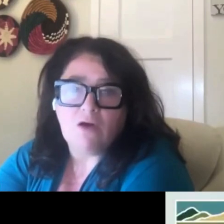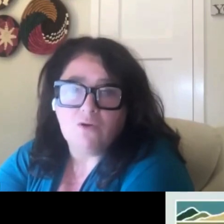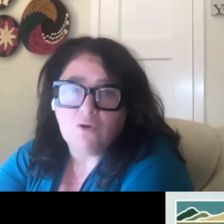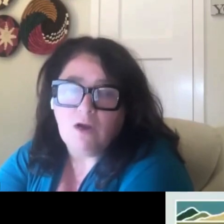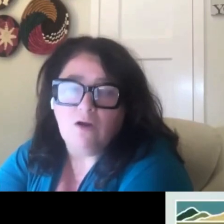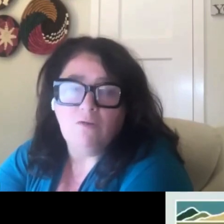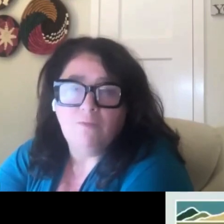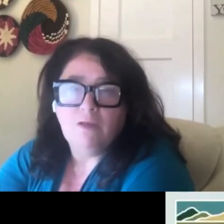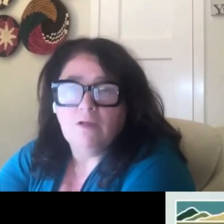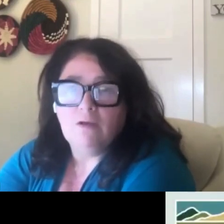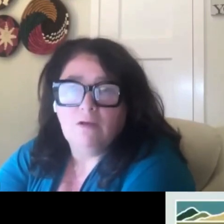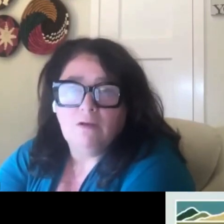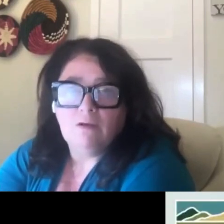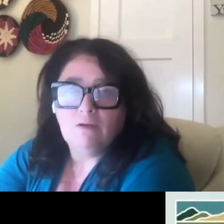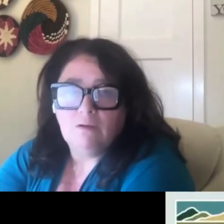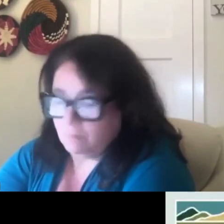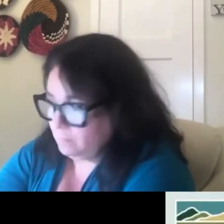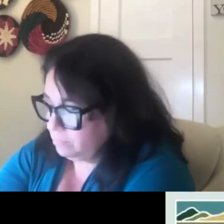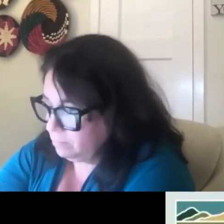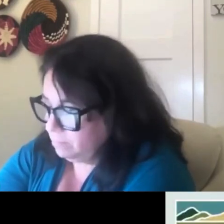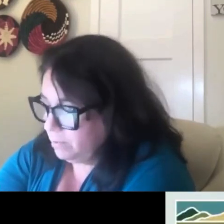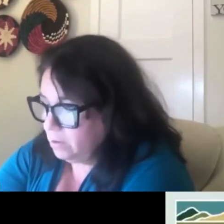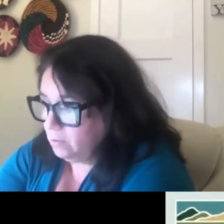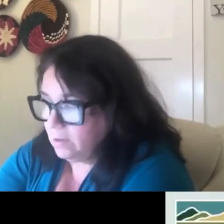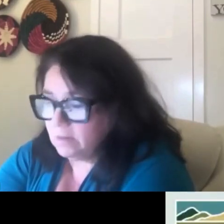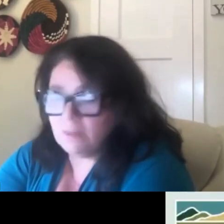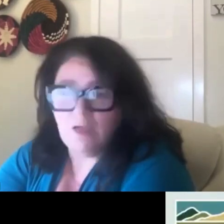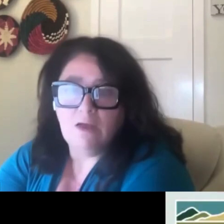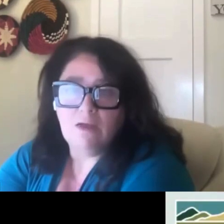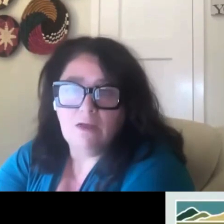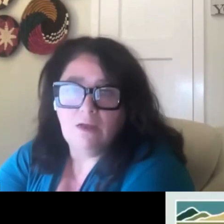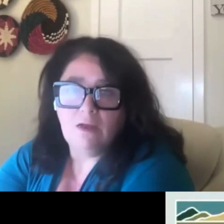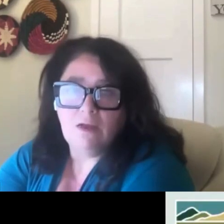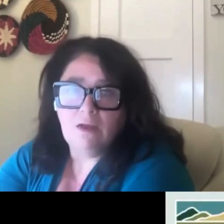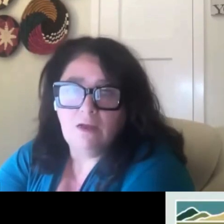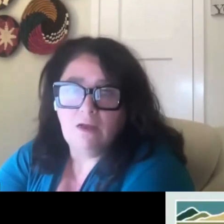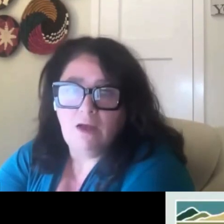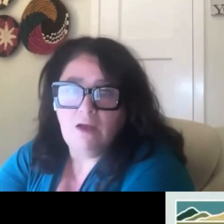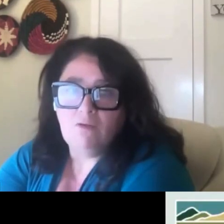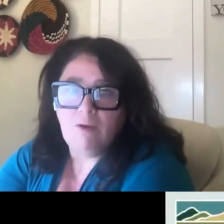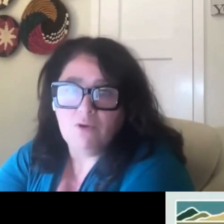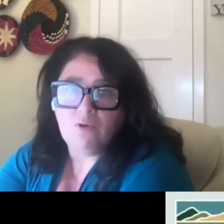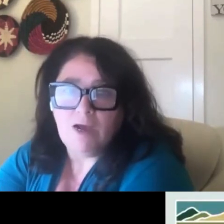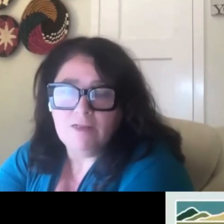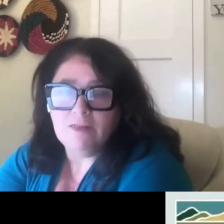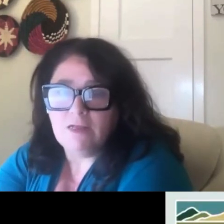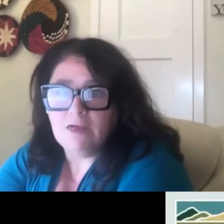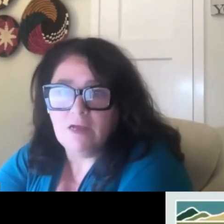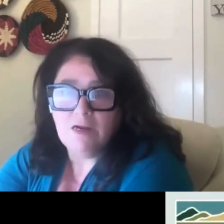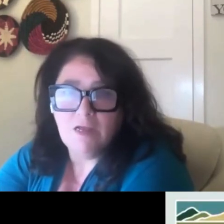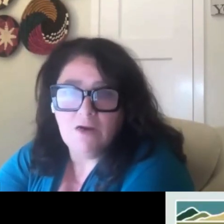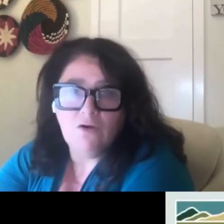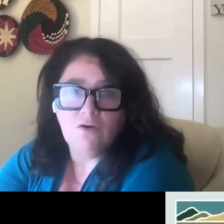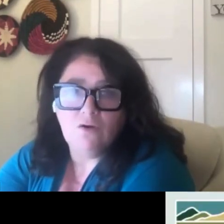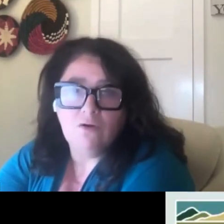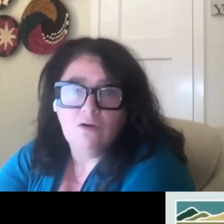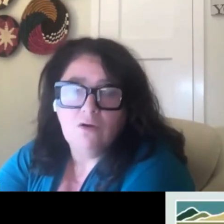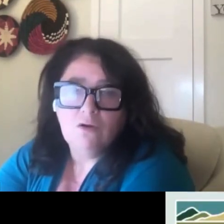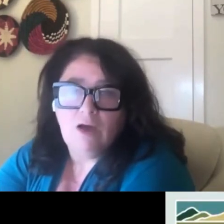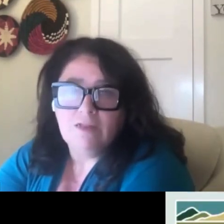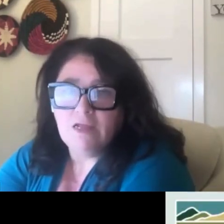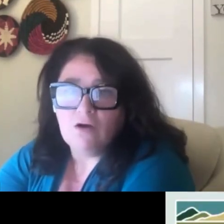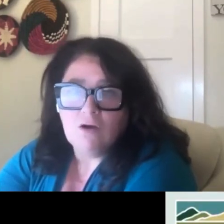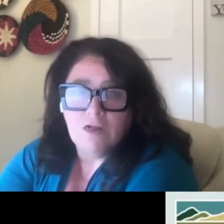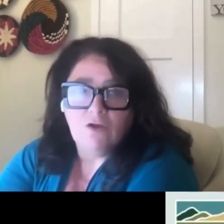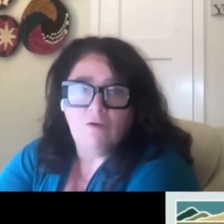anti, um, anti-engineering or anti-pouring the concrete. But what it tells us is it's acknowledging that sometimes it's